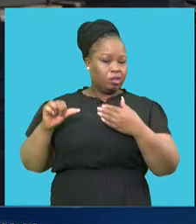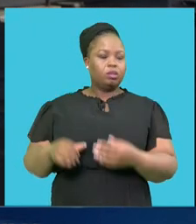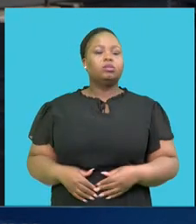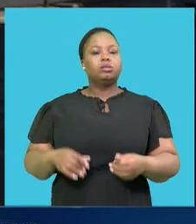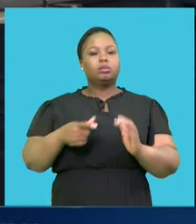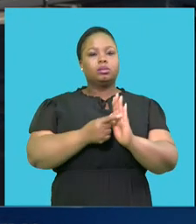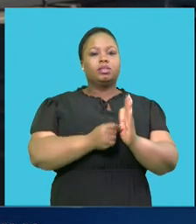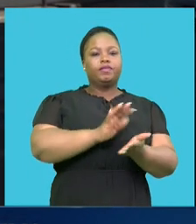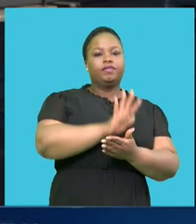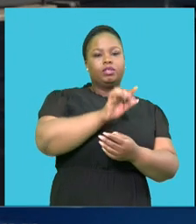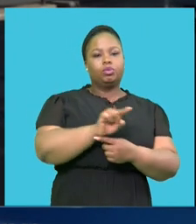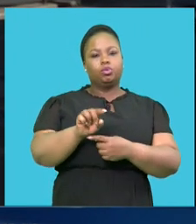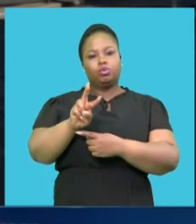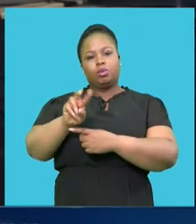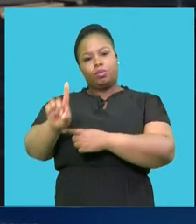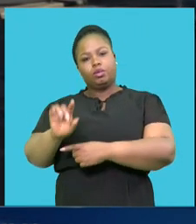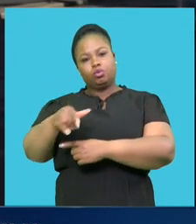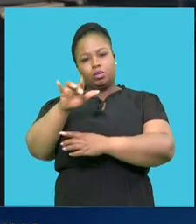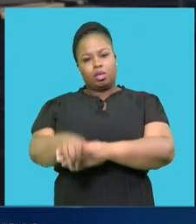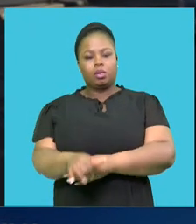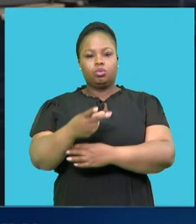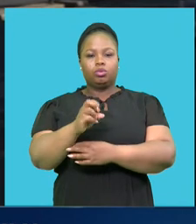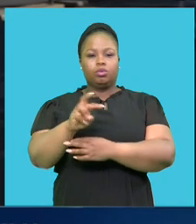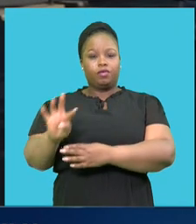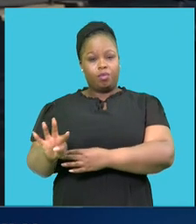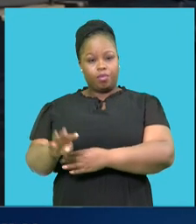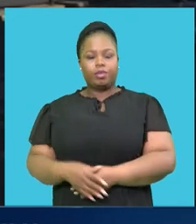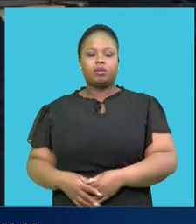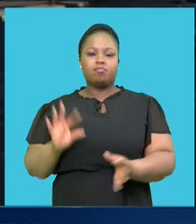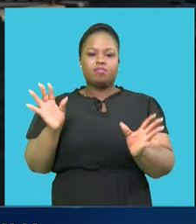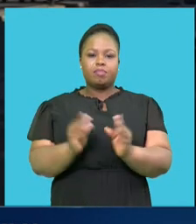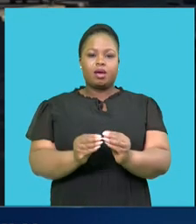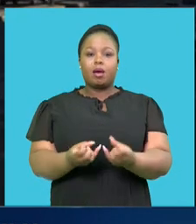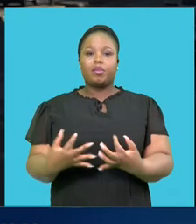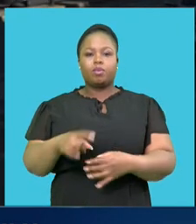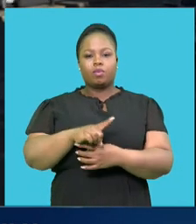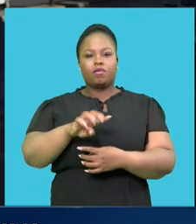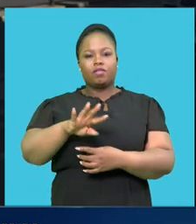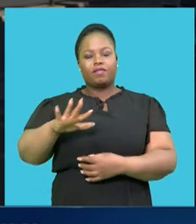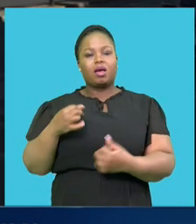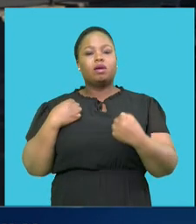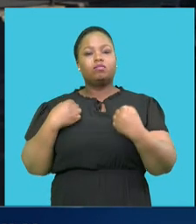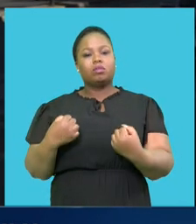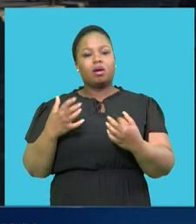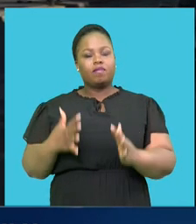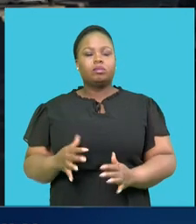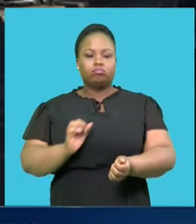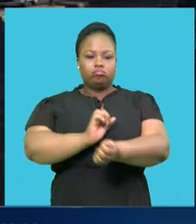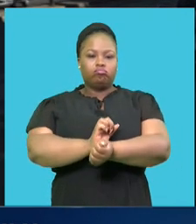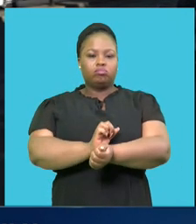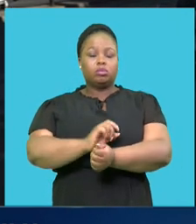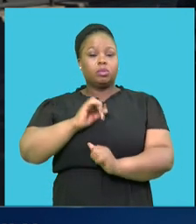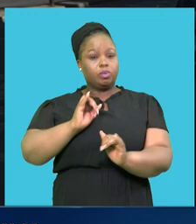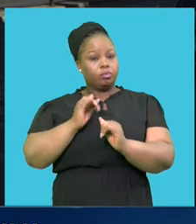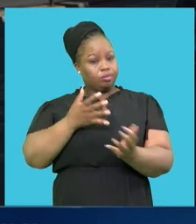the 15th to the 21st of July 2024, a total of 145 motorists were arrested for this